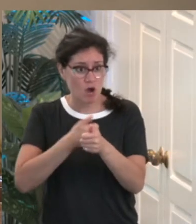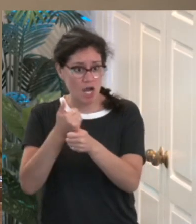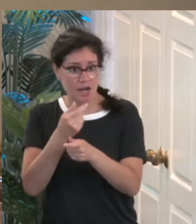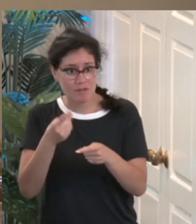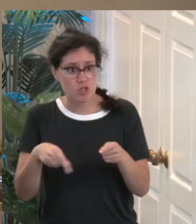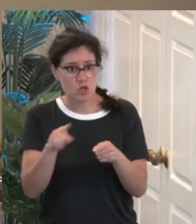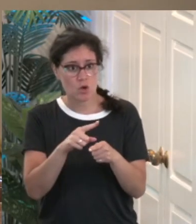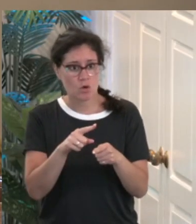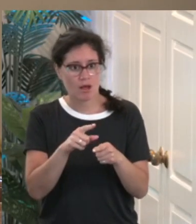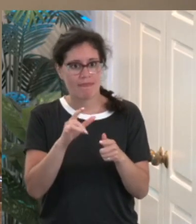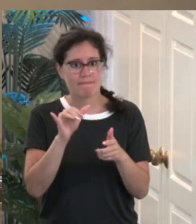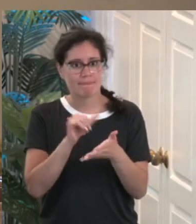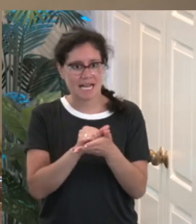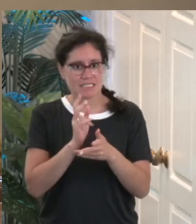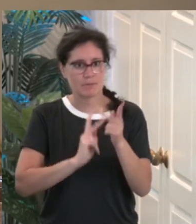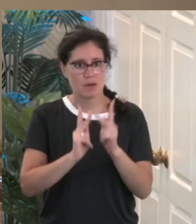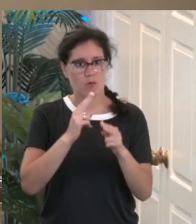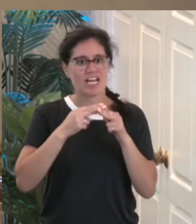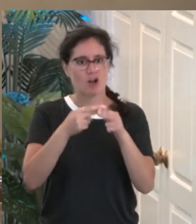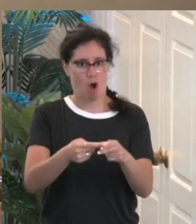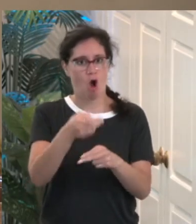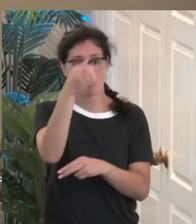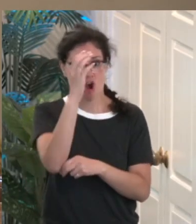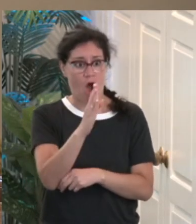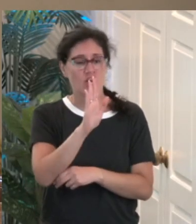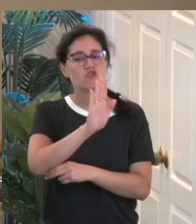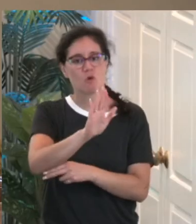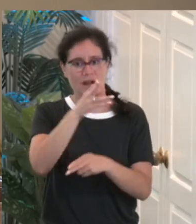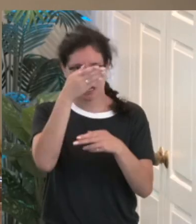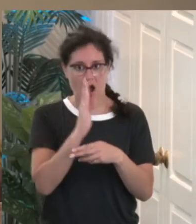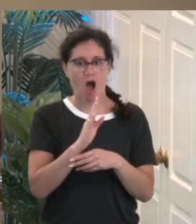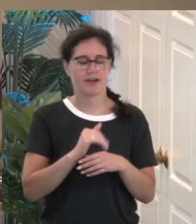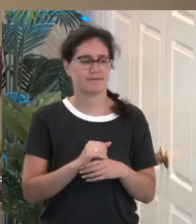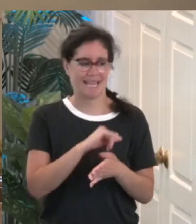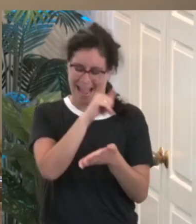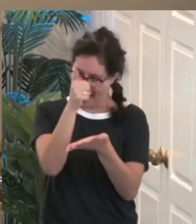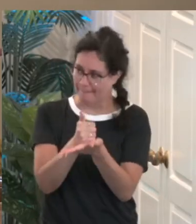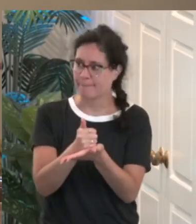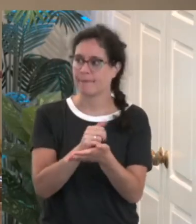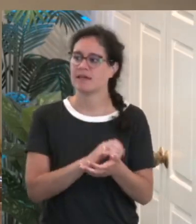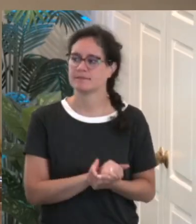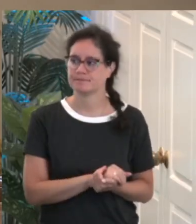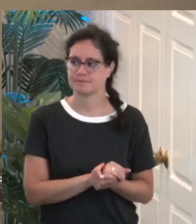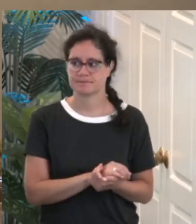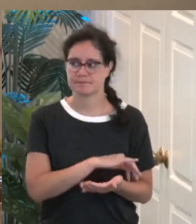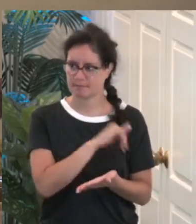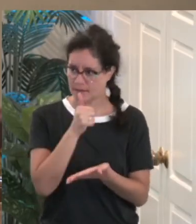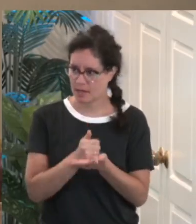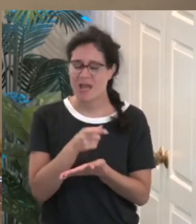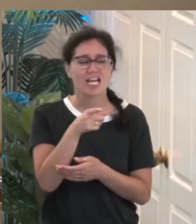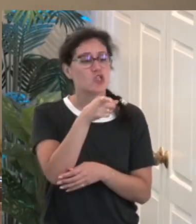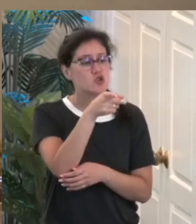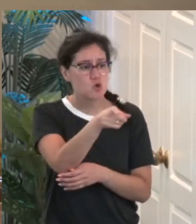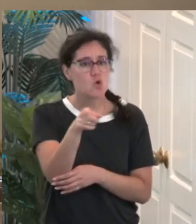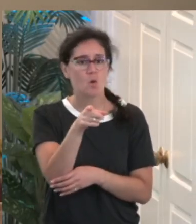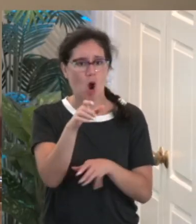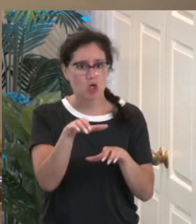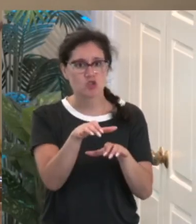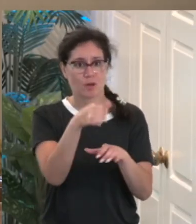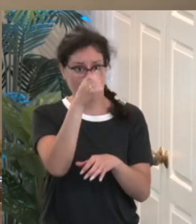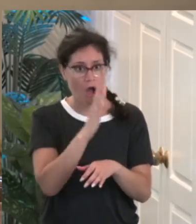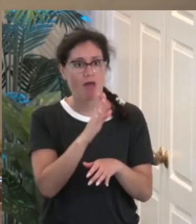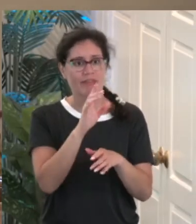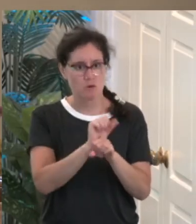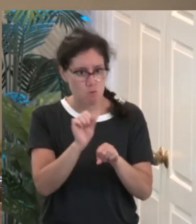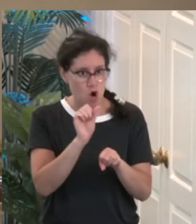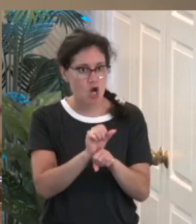we call gods. That's you. You're gods. You're the You're the spirit. You